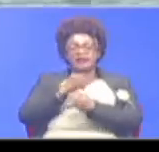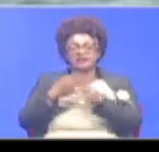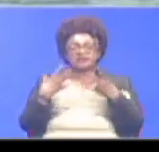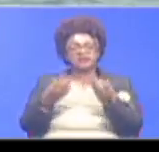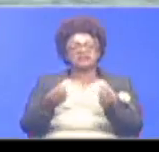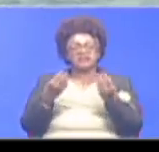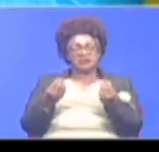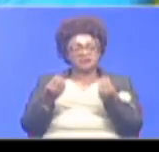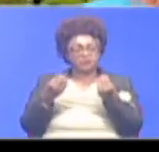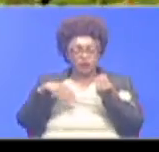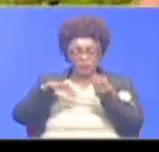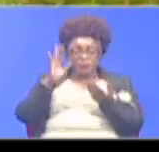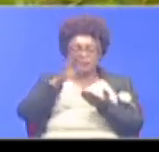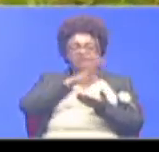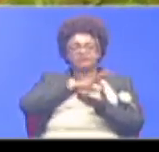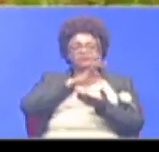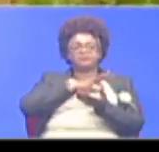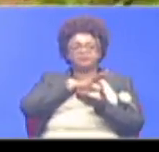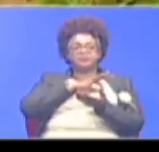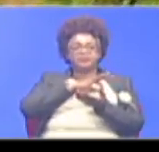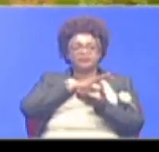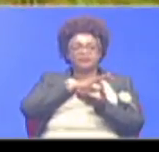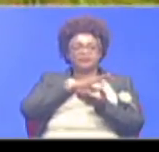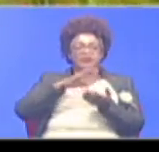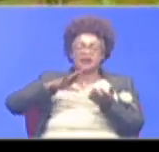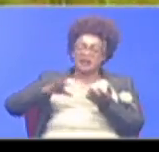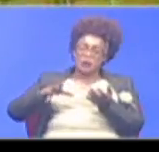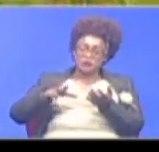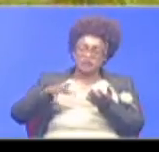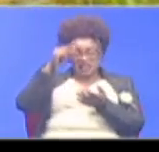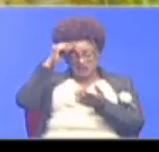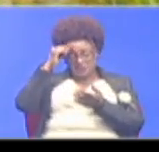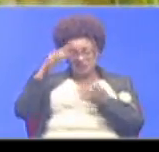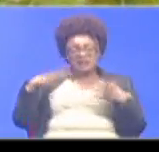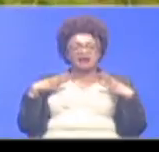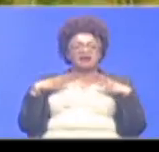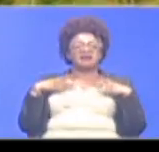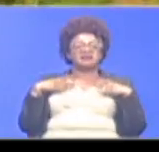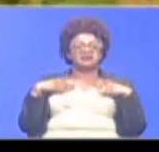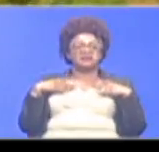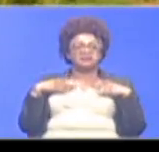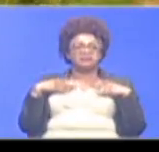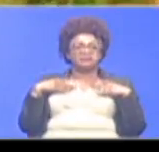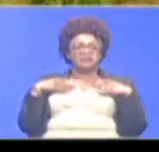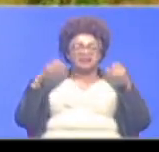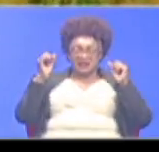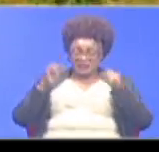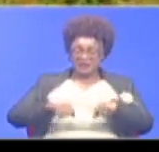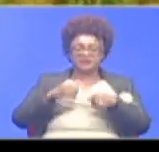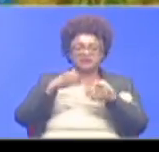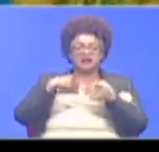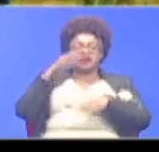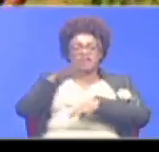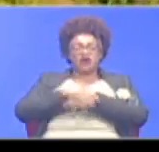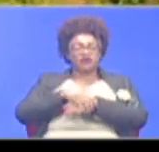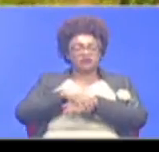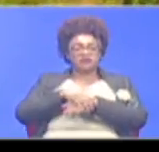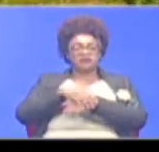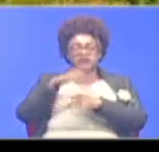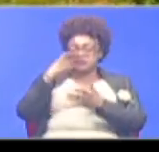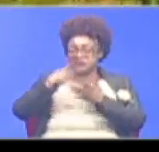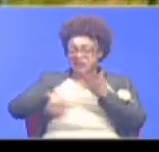more beneficial? County government, they are just reluctant. You know, here they can get a lot of tax from